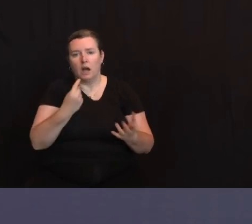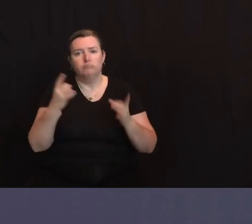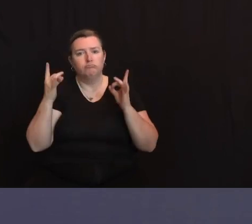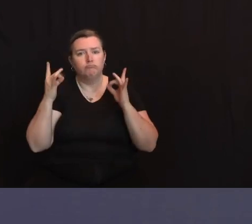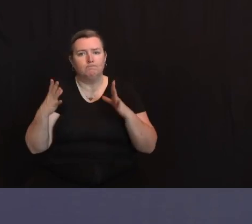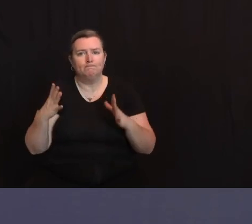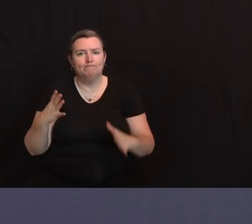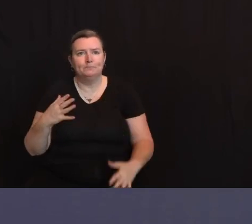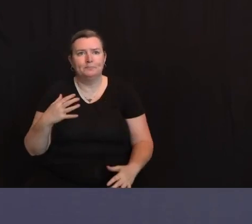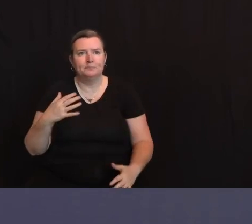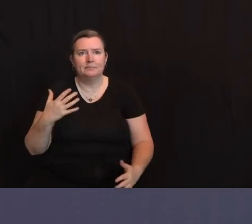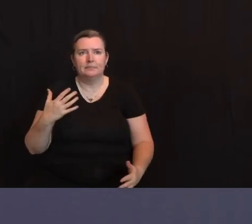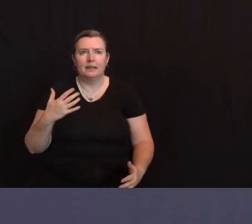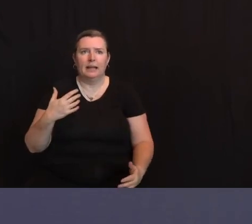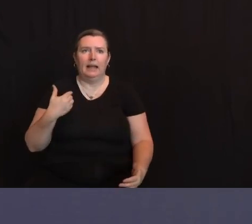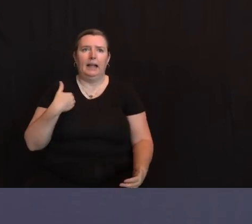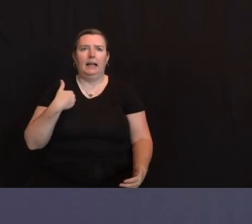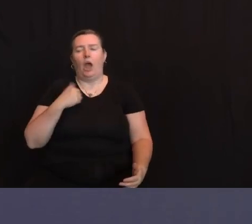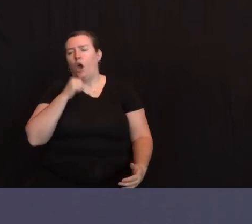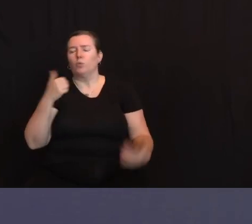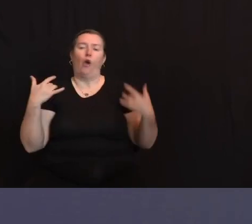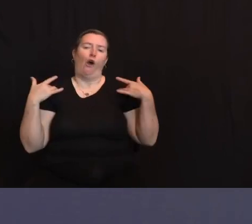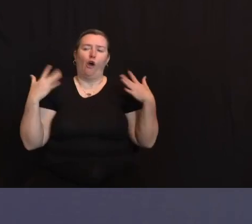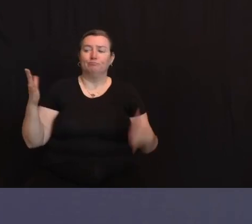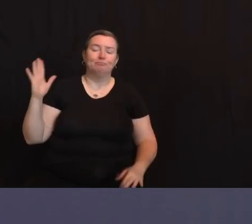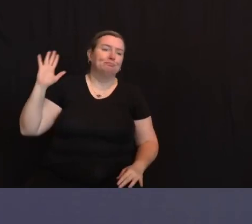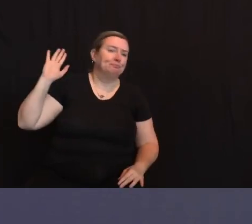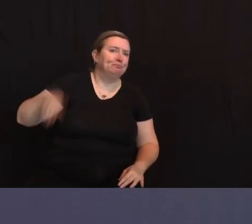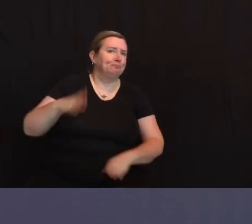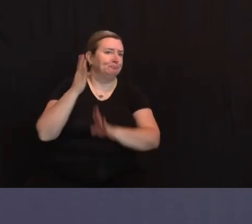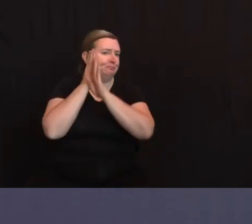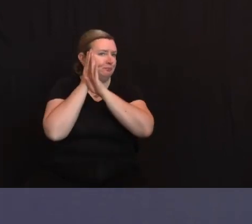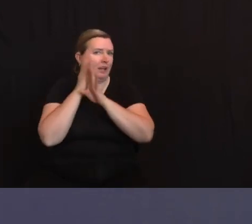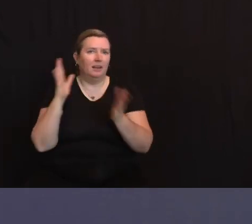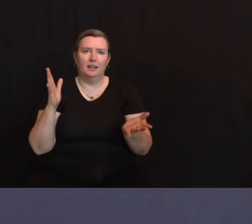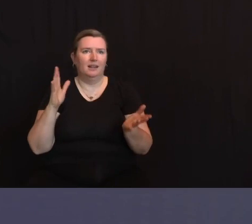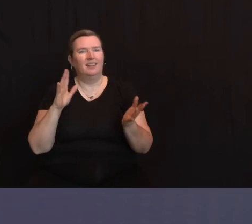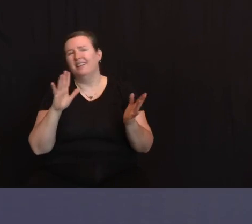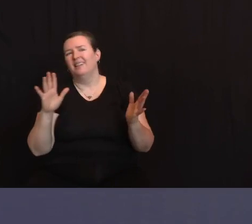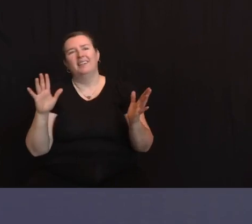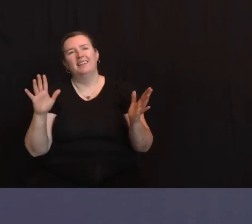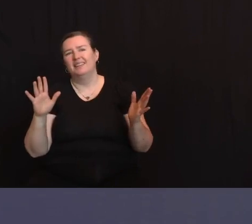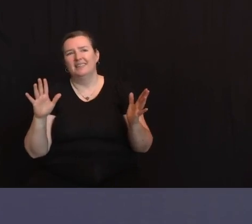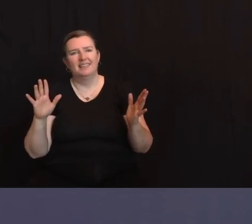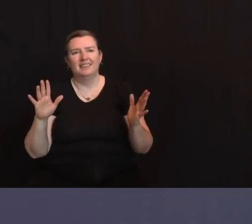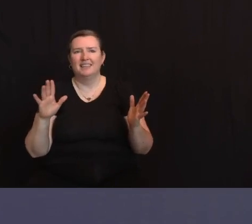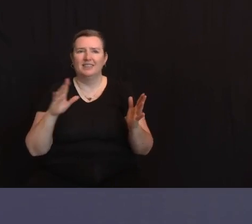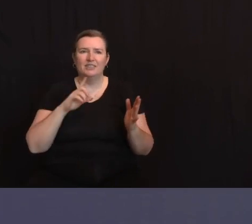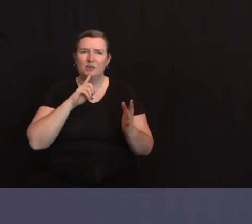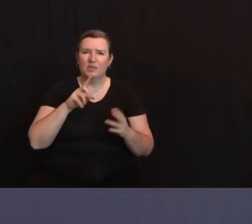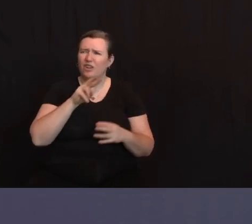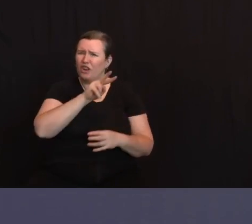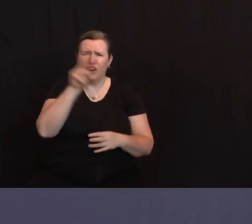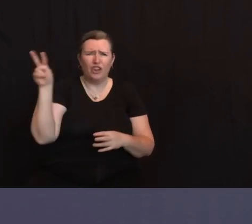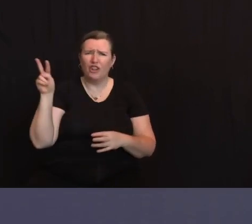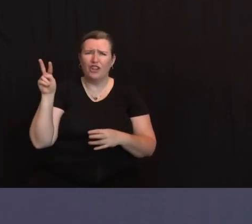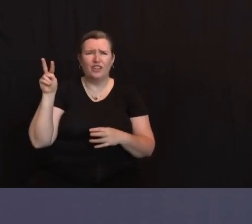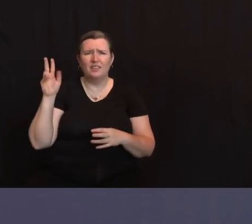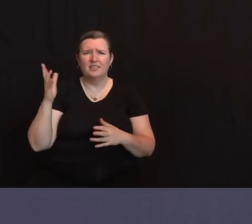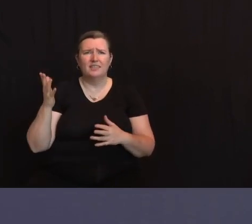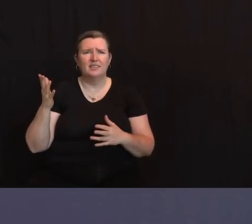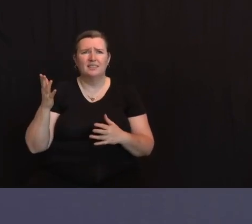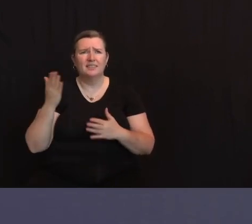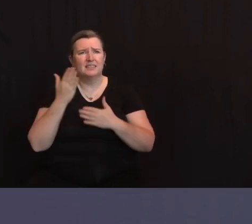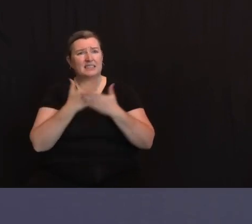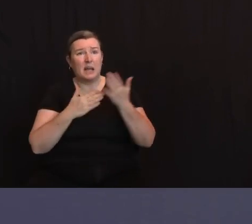fires that are raging elsewhere. When you have 31 states on your hot list, you get a sense of the scale, including some of the biggest